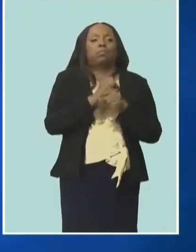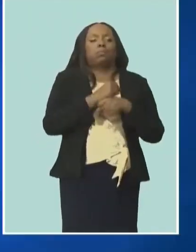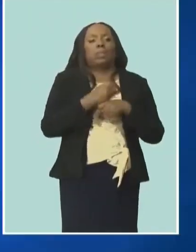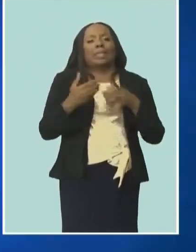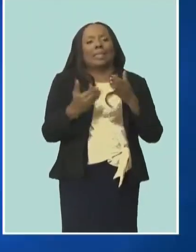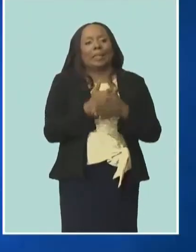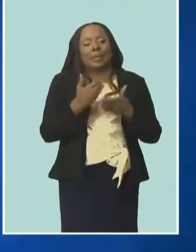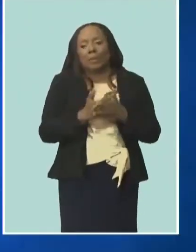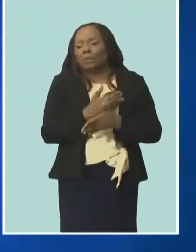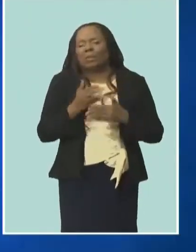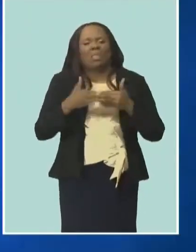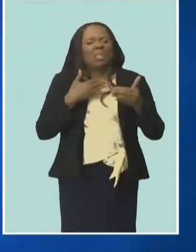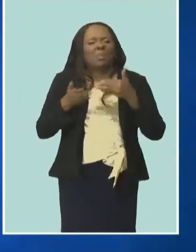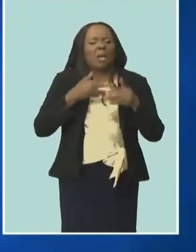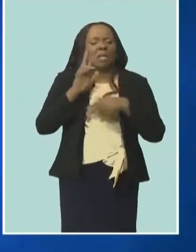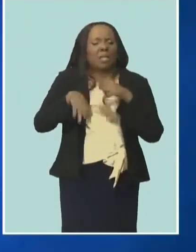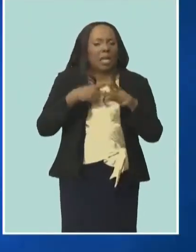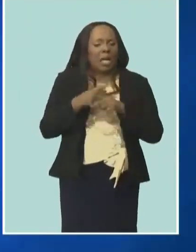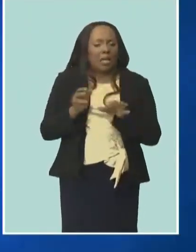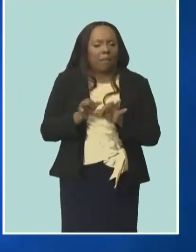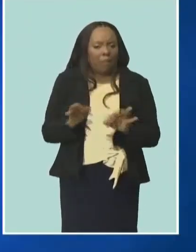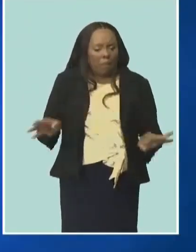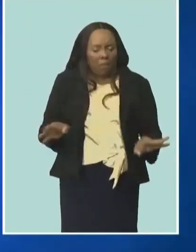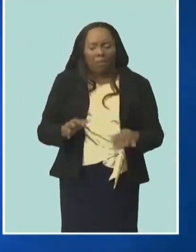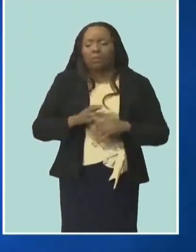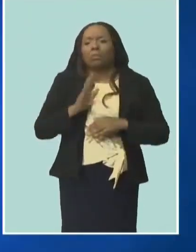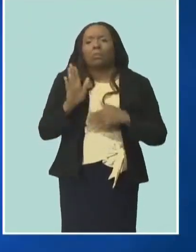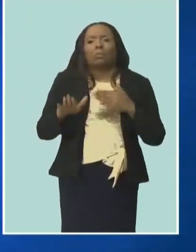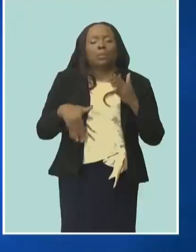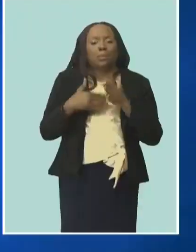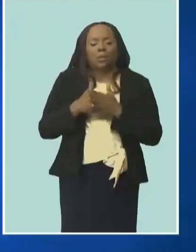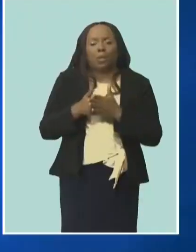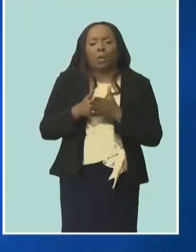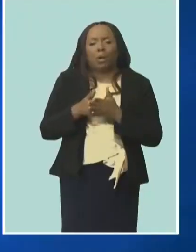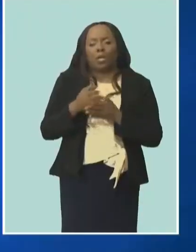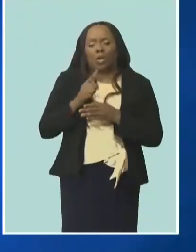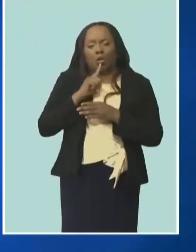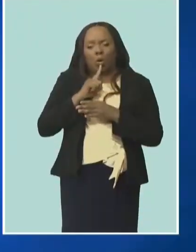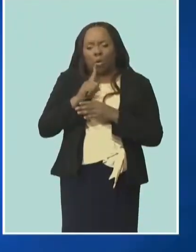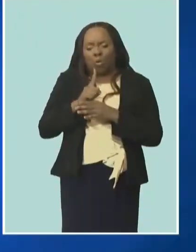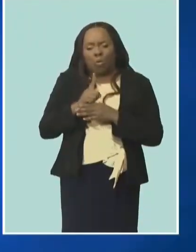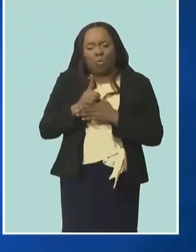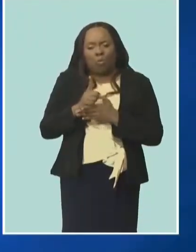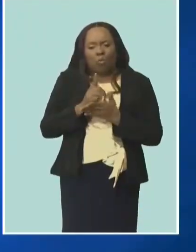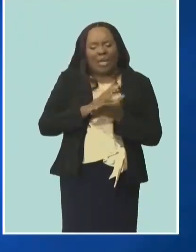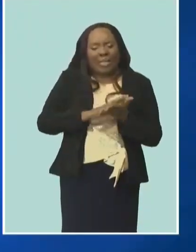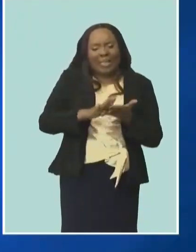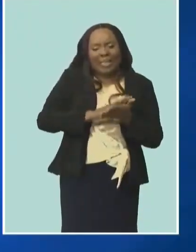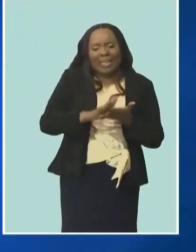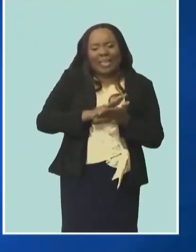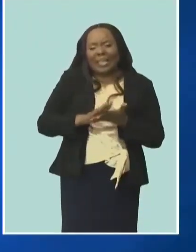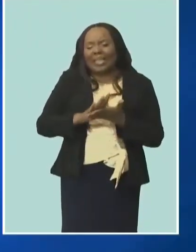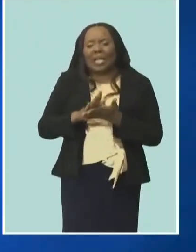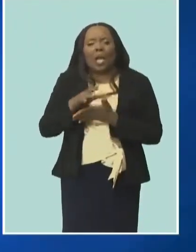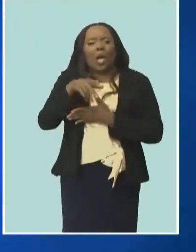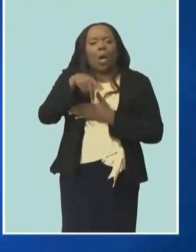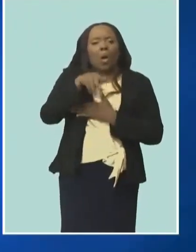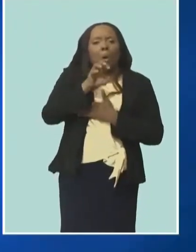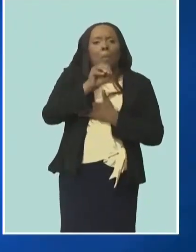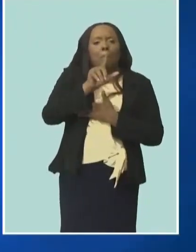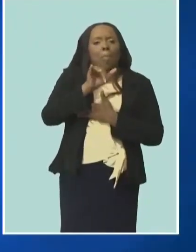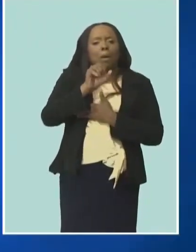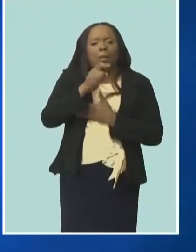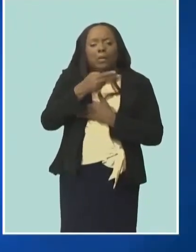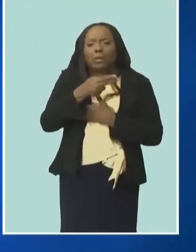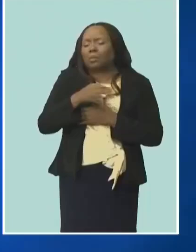tone, we do all this cleaning, all this shining and polishing. And the beauty about it, we do not use wax